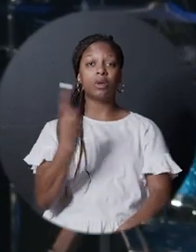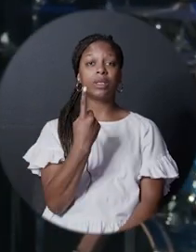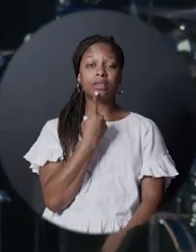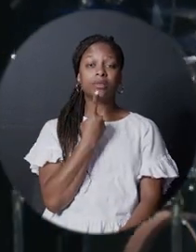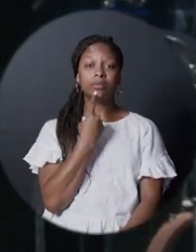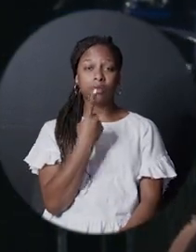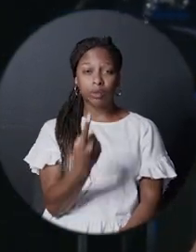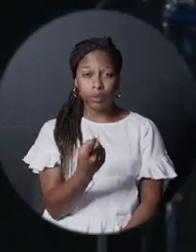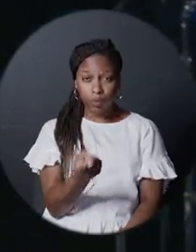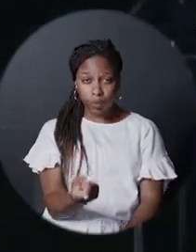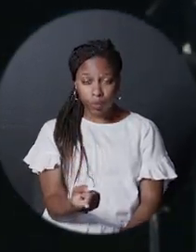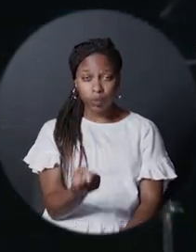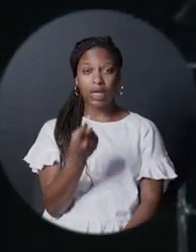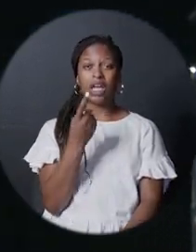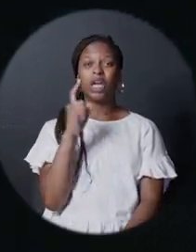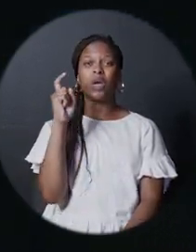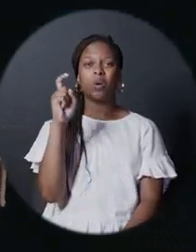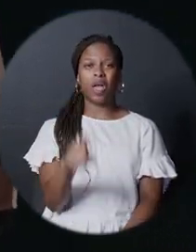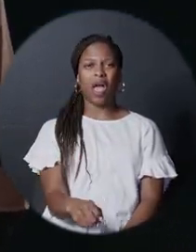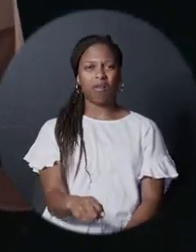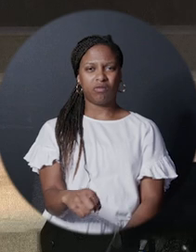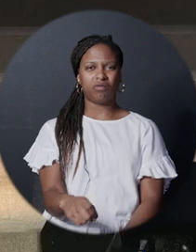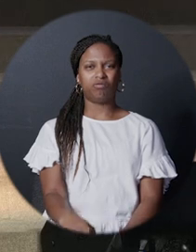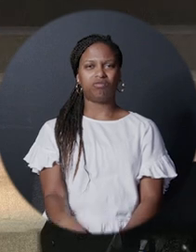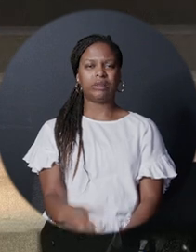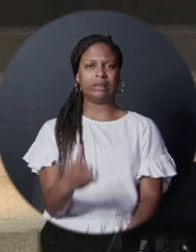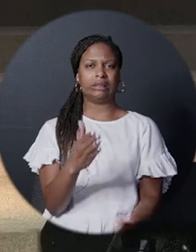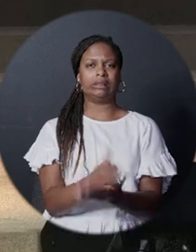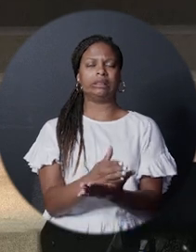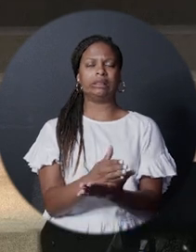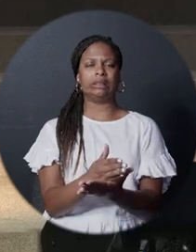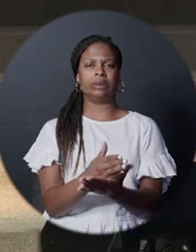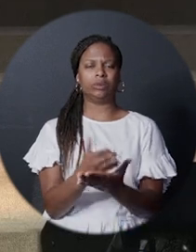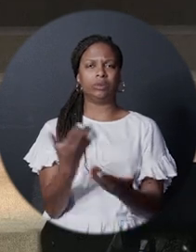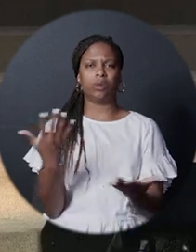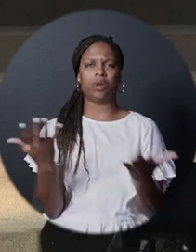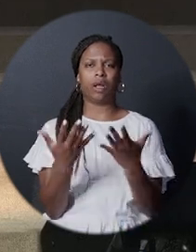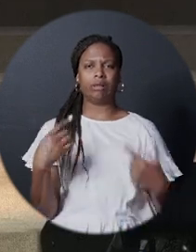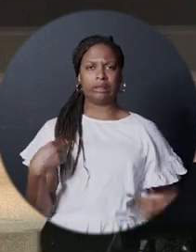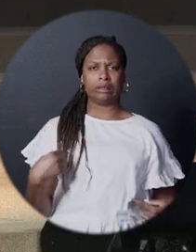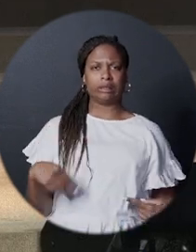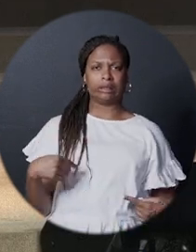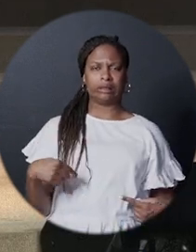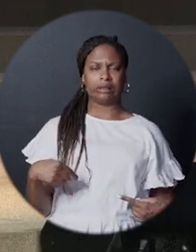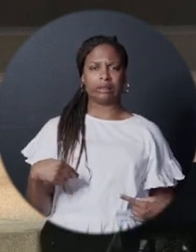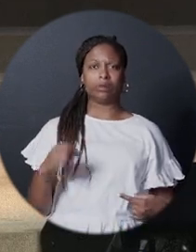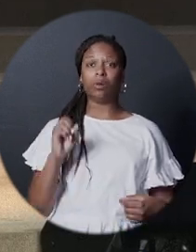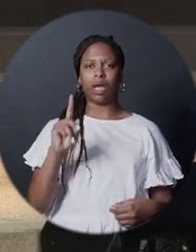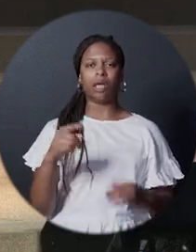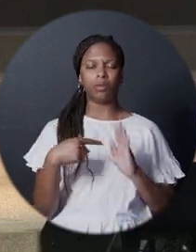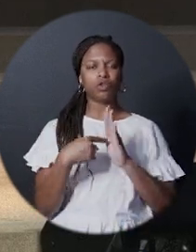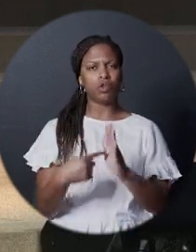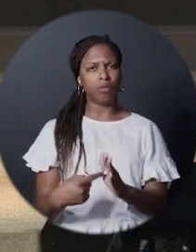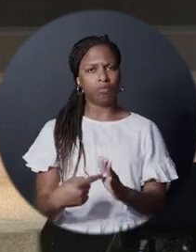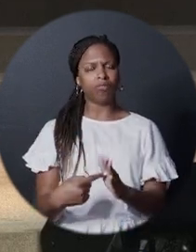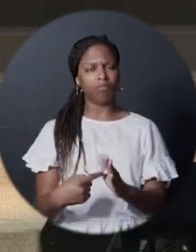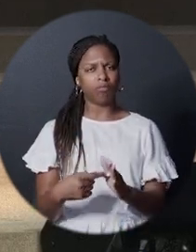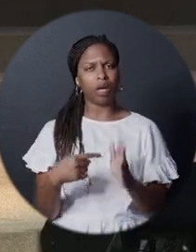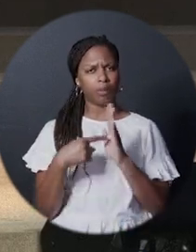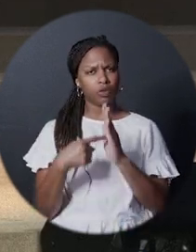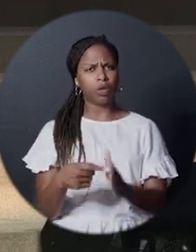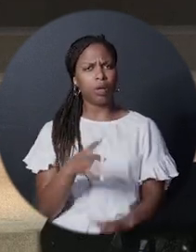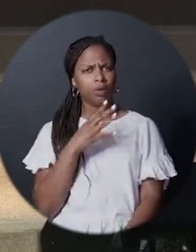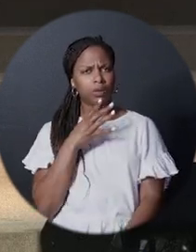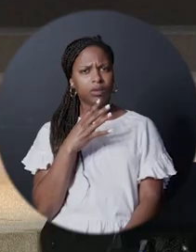That every time somebody says something to you, you got to resist whatever that anxiety, that urge it is to say, okay, I'm going to show